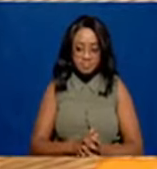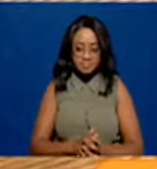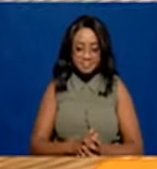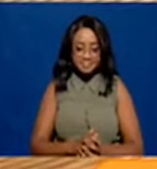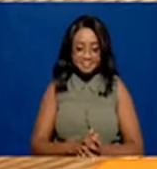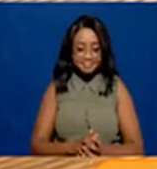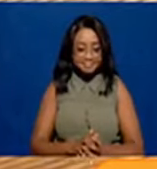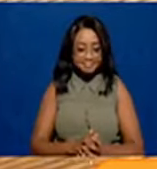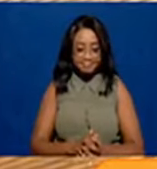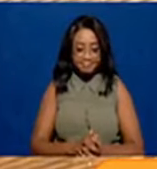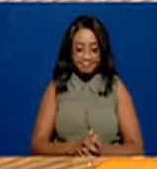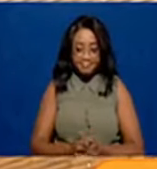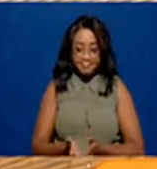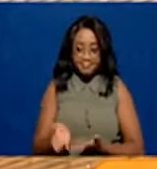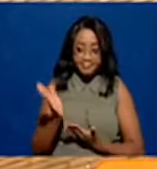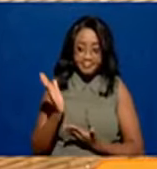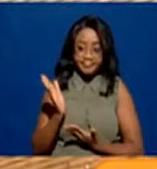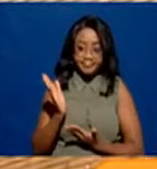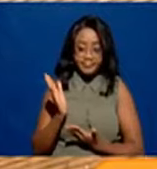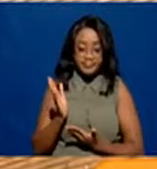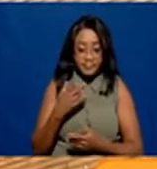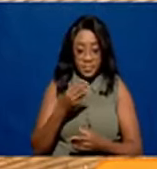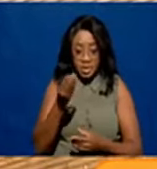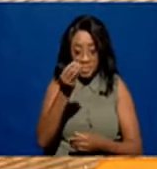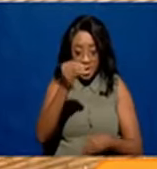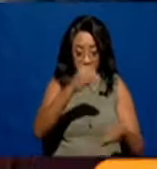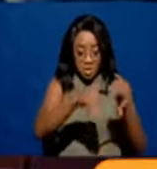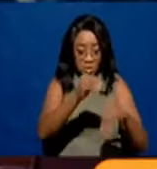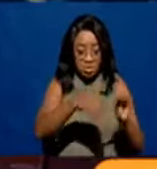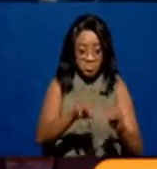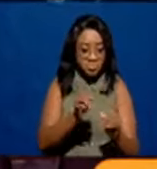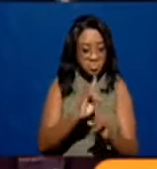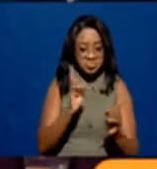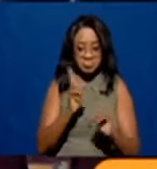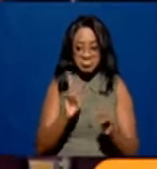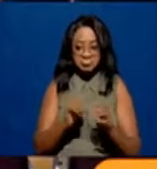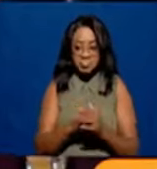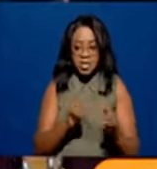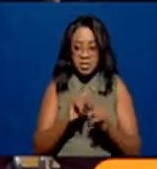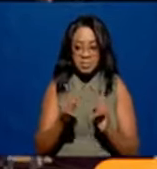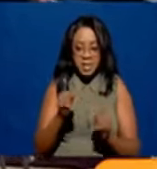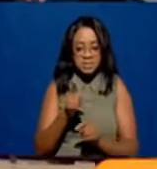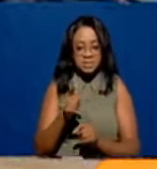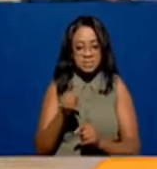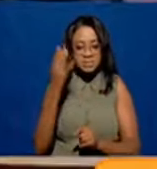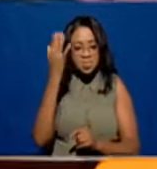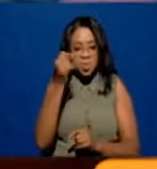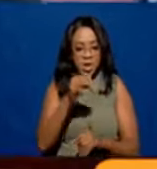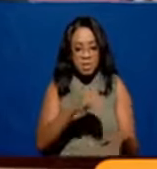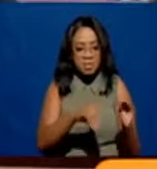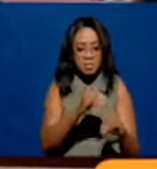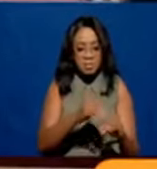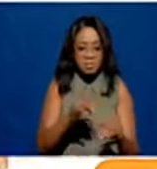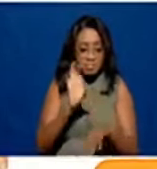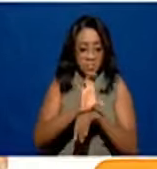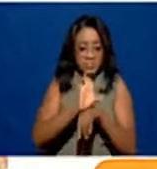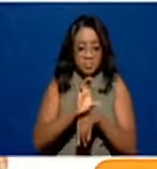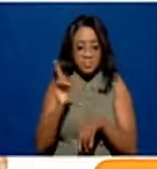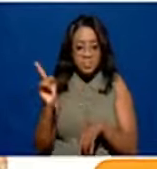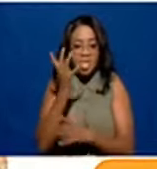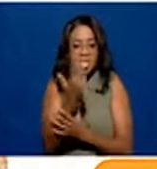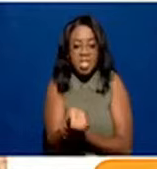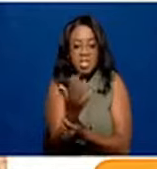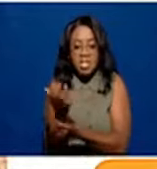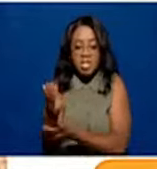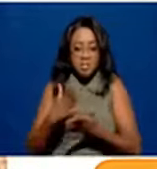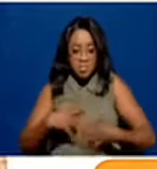Here, there is no offertory or sadaka as it's known in Kenya, but there is a reason behind it. The church doesn't want to look like it's begging